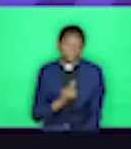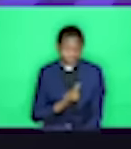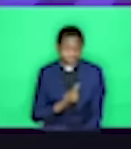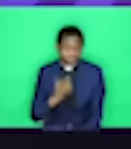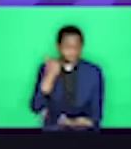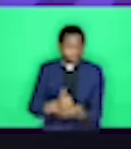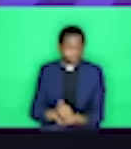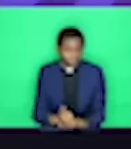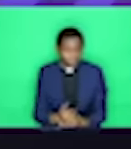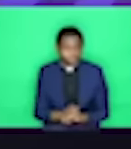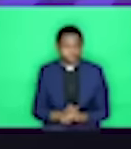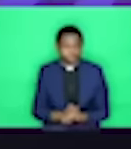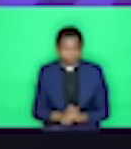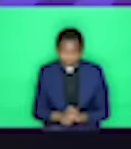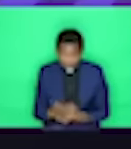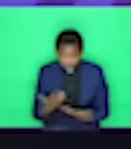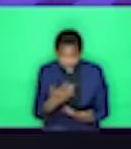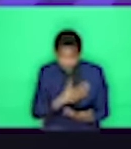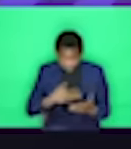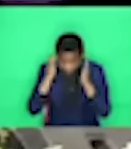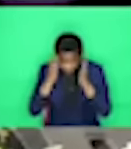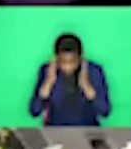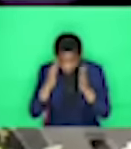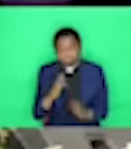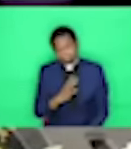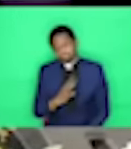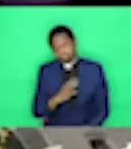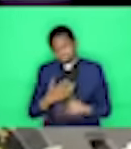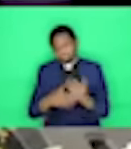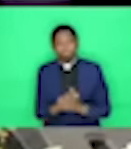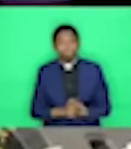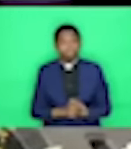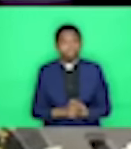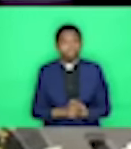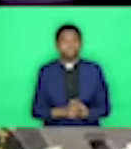are we together? We did say, Udi Machi, pa.